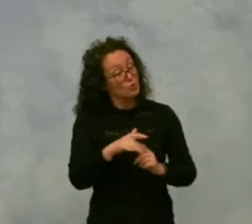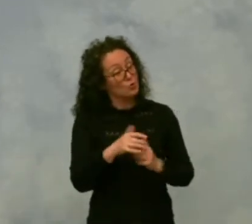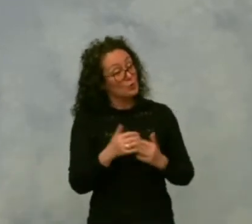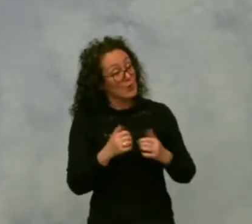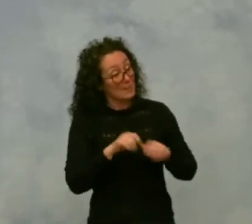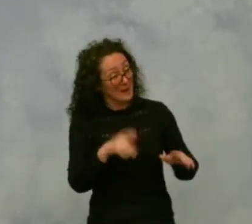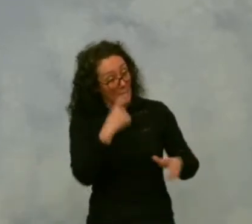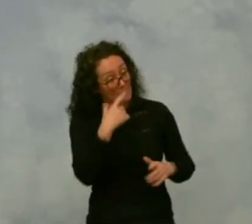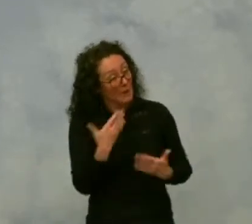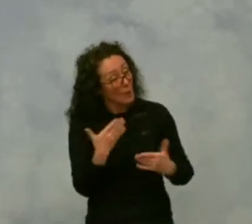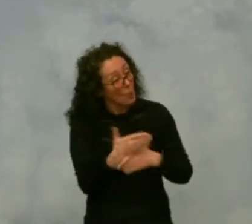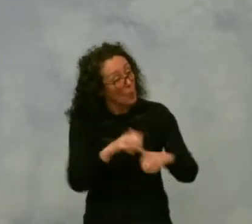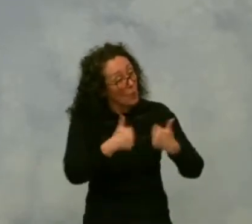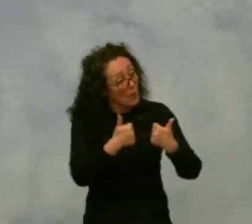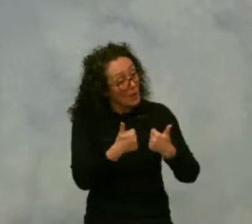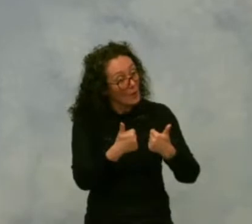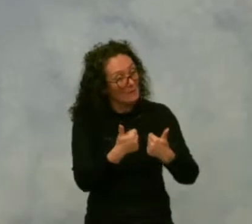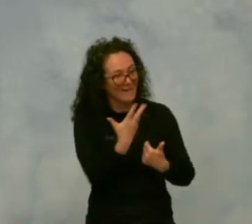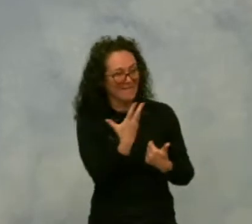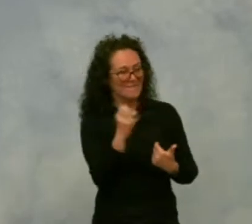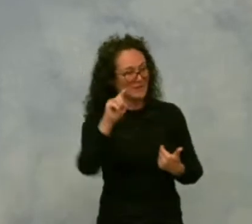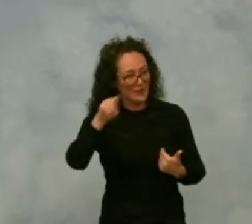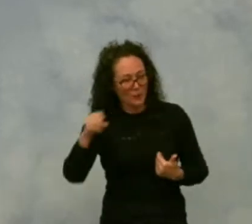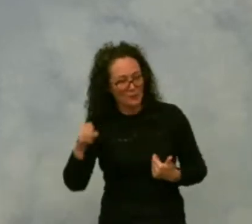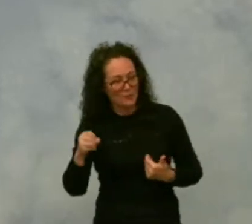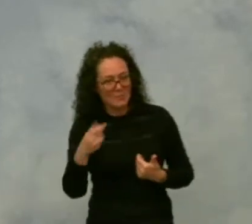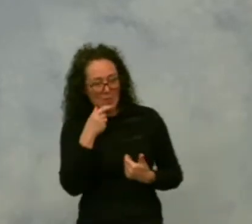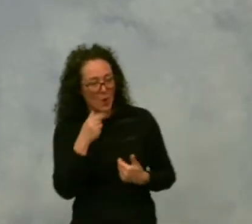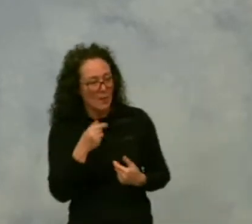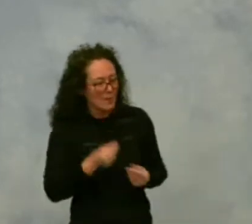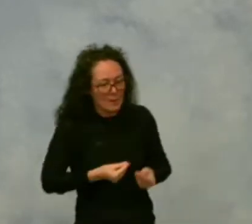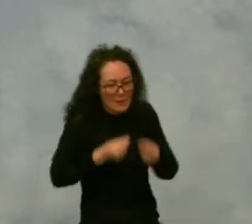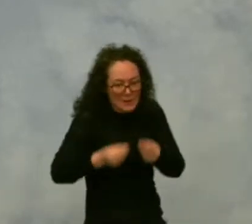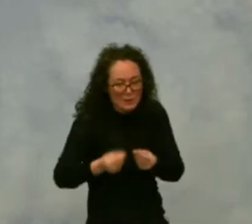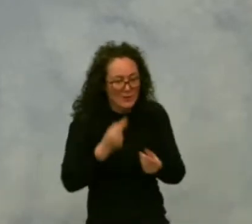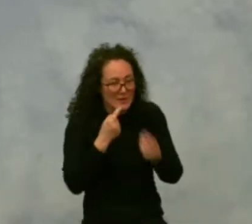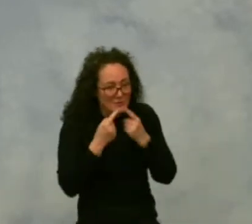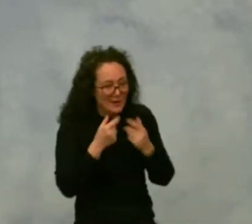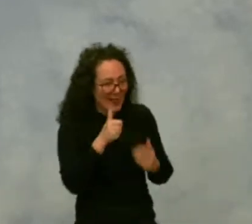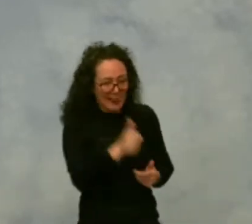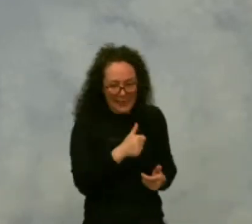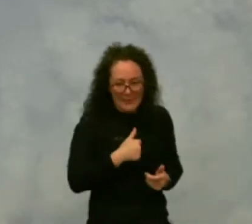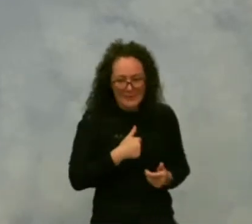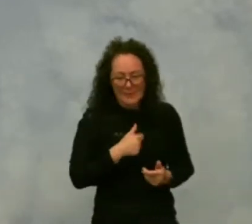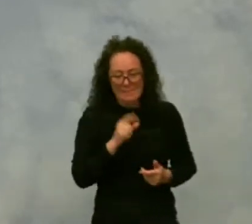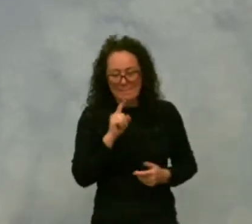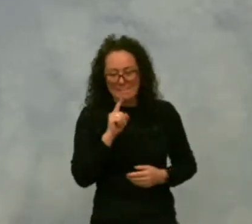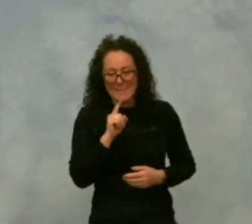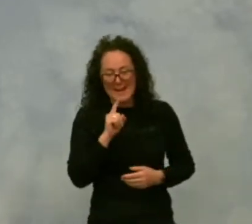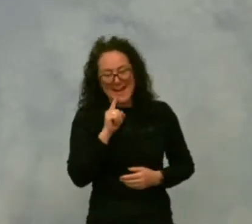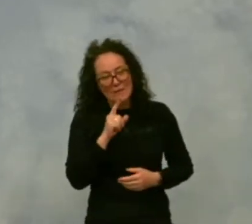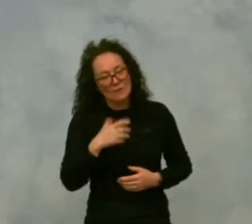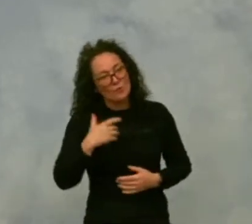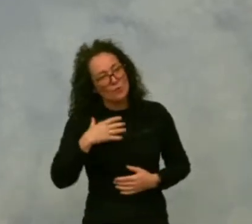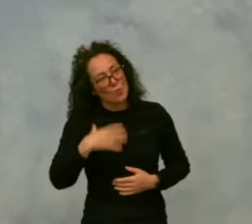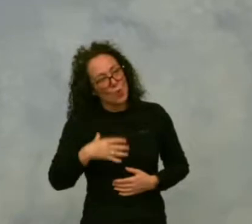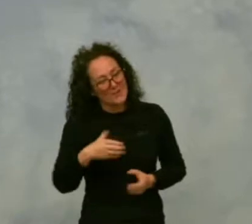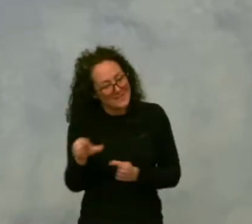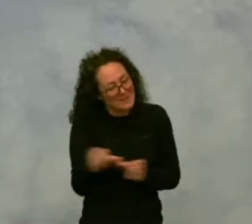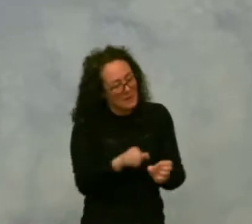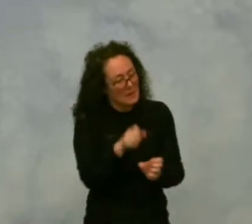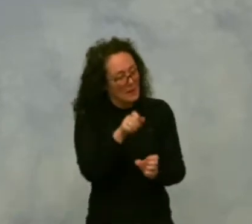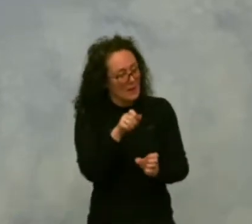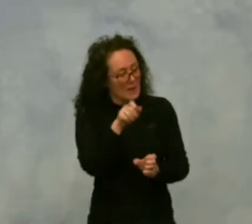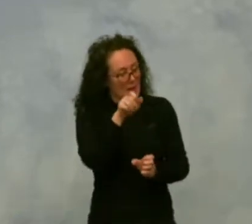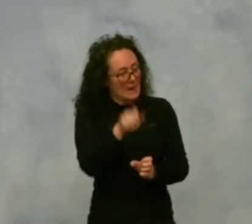have 50,000 followers. Obviously, we get people who pass on likes and references as well. If you're looking to recruit someone who